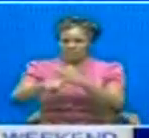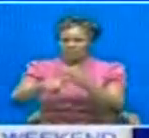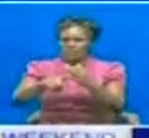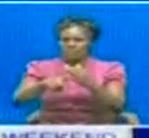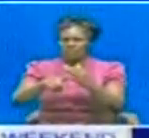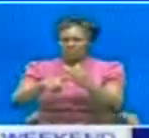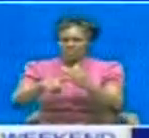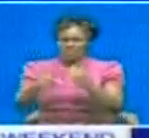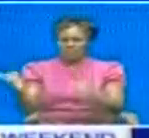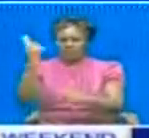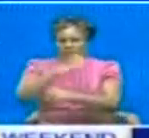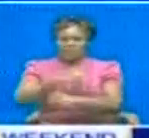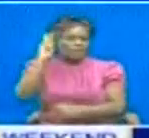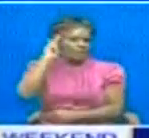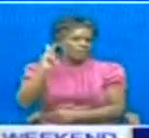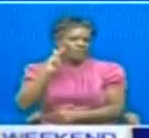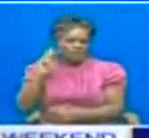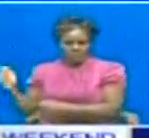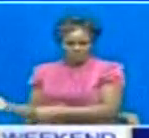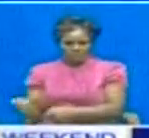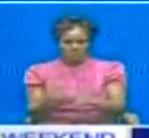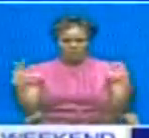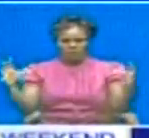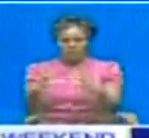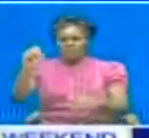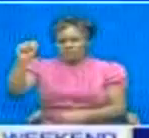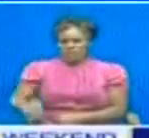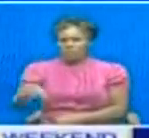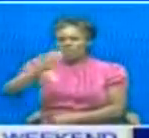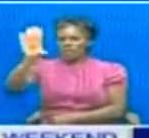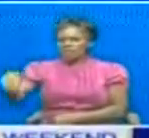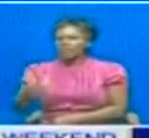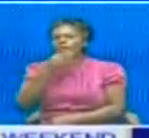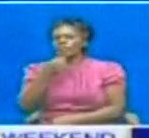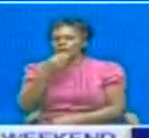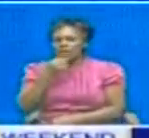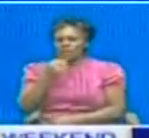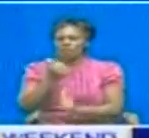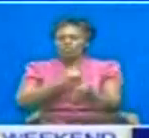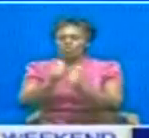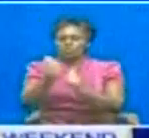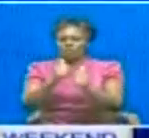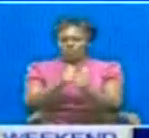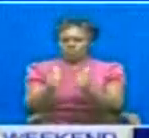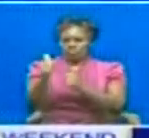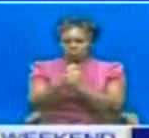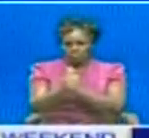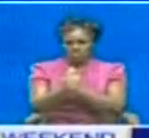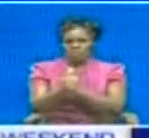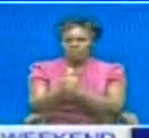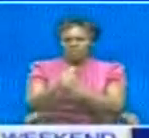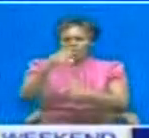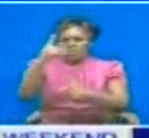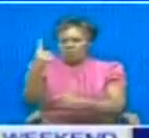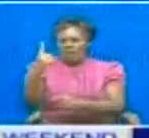penultimate day at the Karen Country and Golf Club. South Africa's Brandon Stone overtook his compatriot Hayden Porteous to take